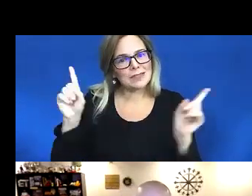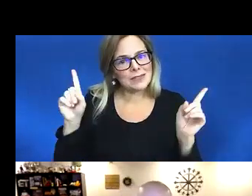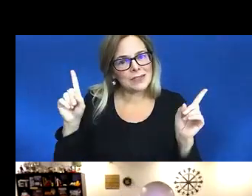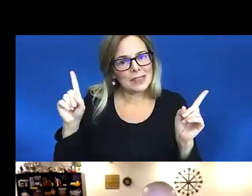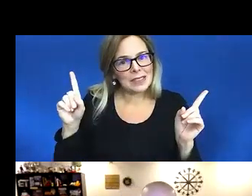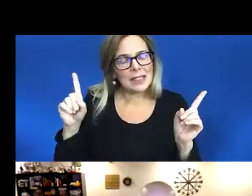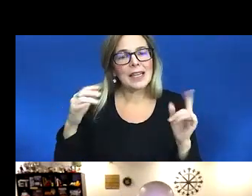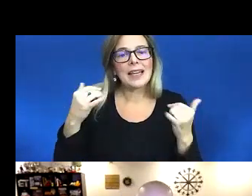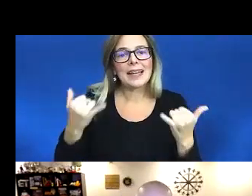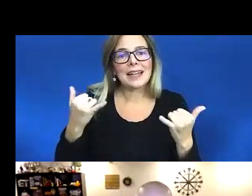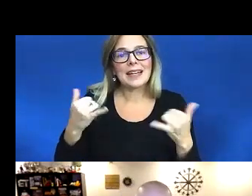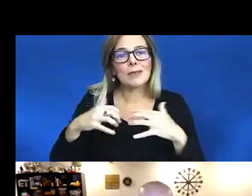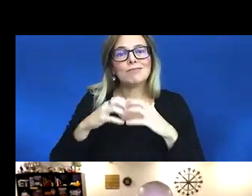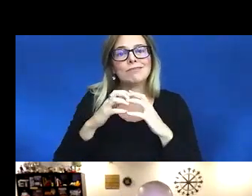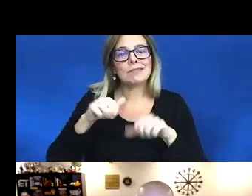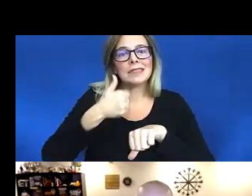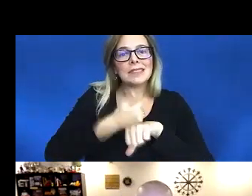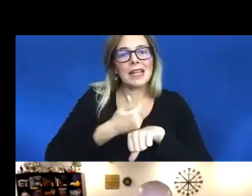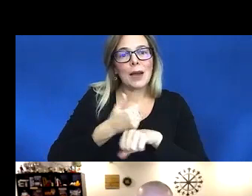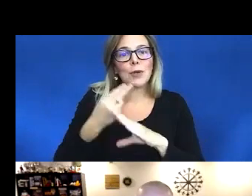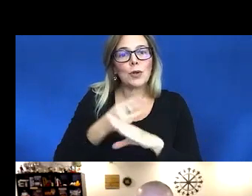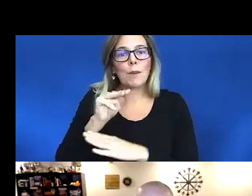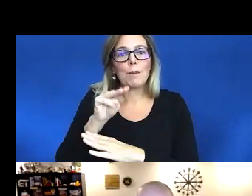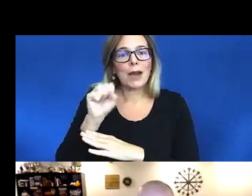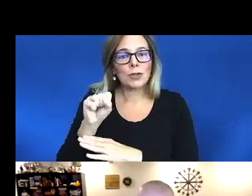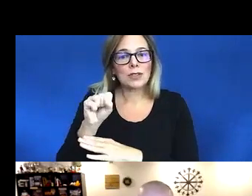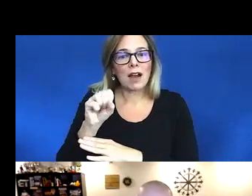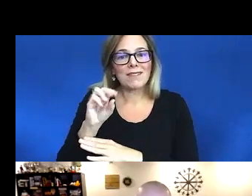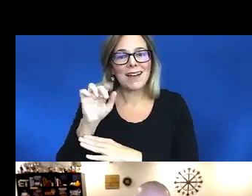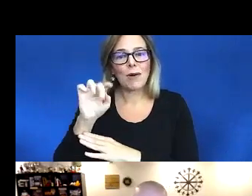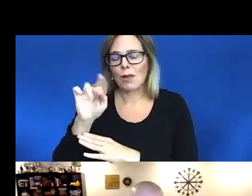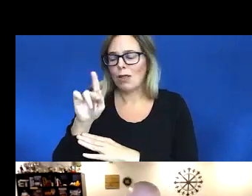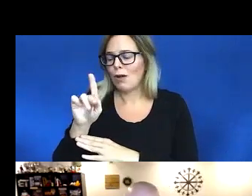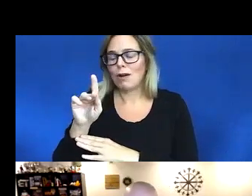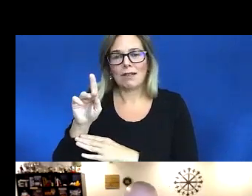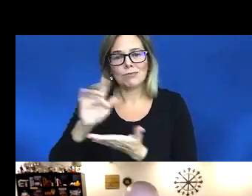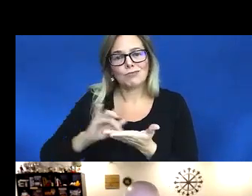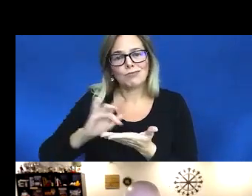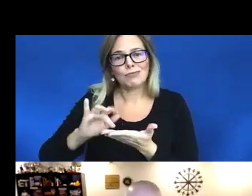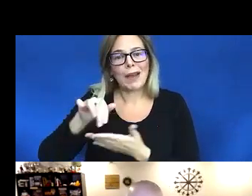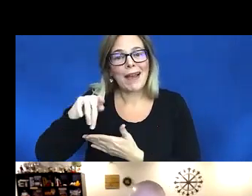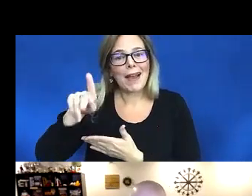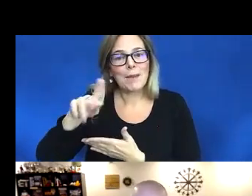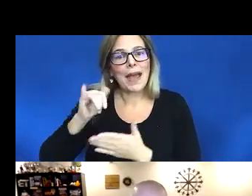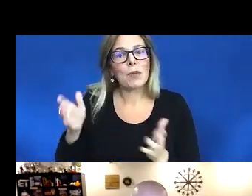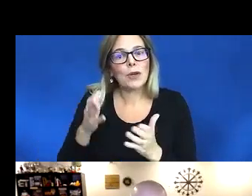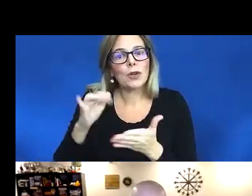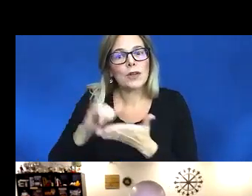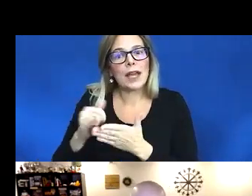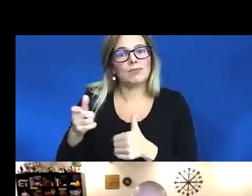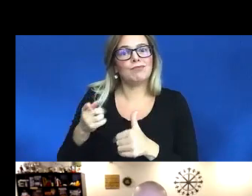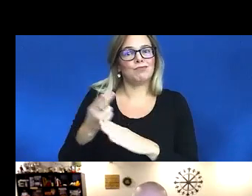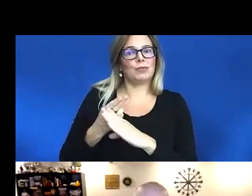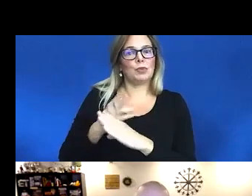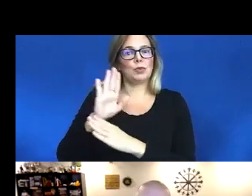now enabling you to be able to use Microsoft's Outlook mobile app and encouraging that as your primary email and calendar tool, because